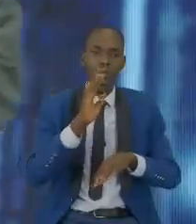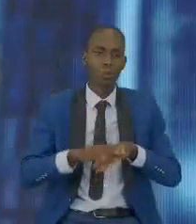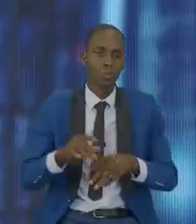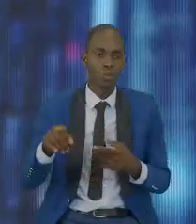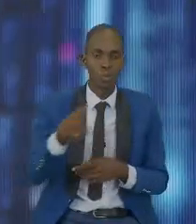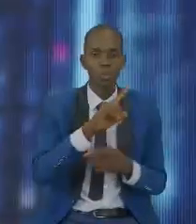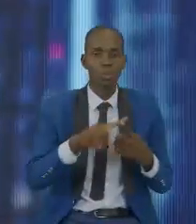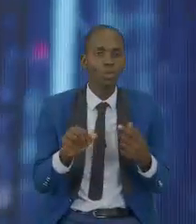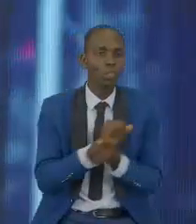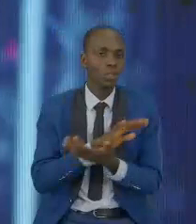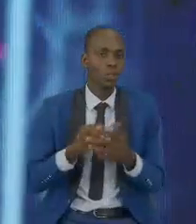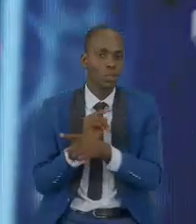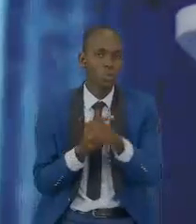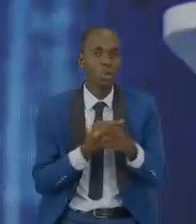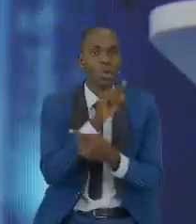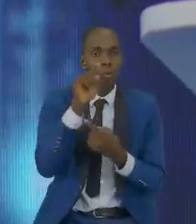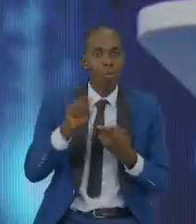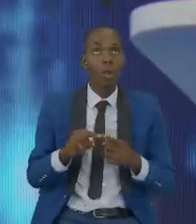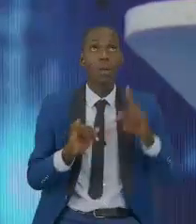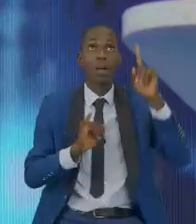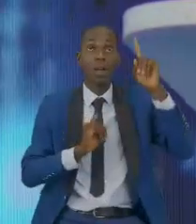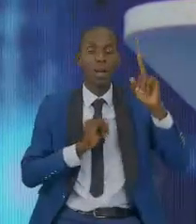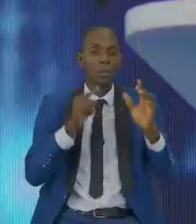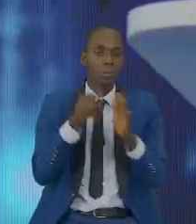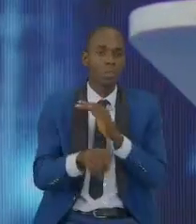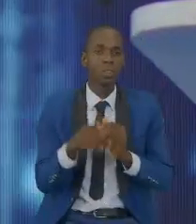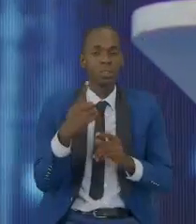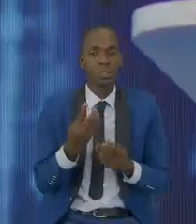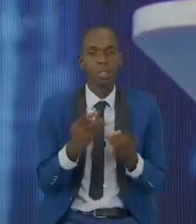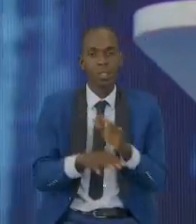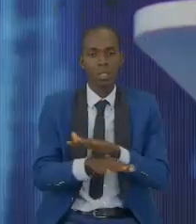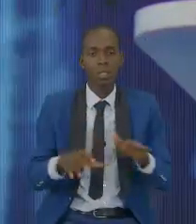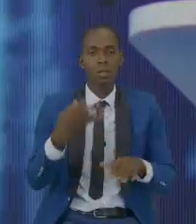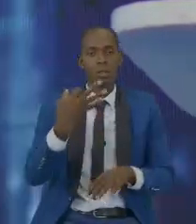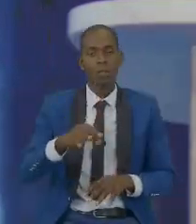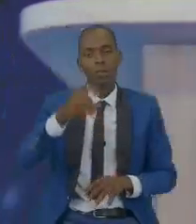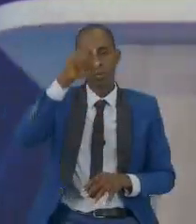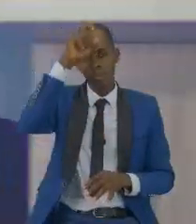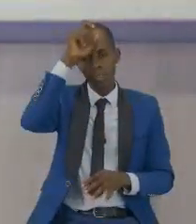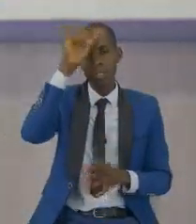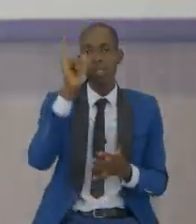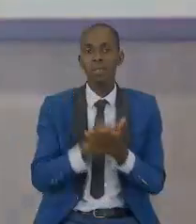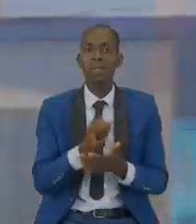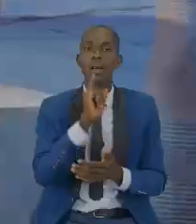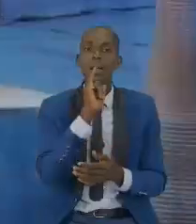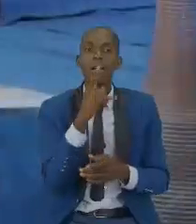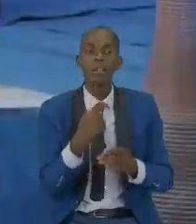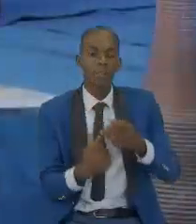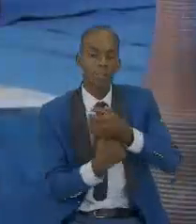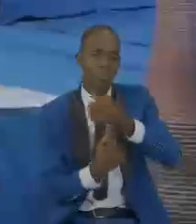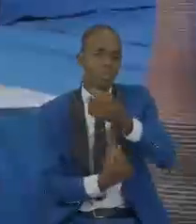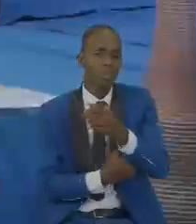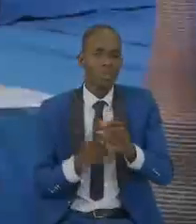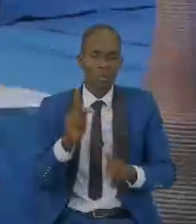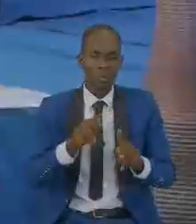destroy you when I smite the land of Egypt. That's the foundation. They had to go through